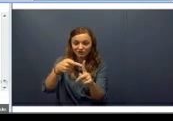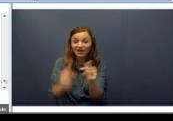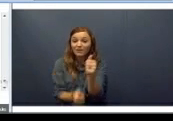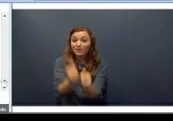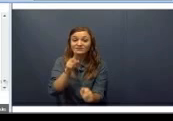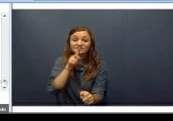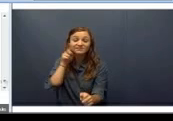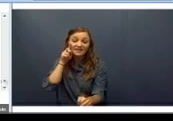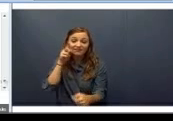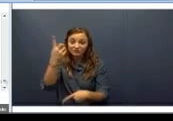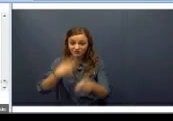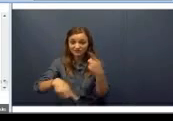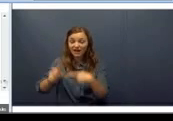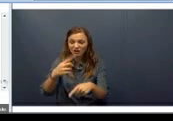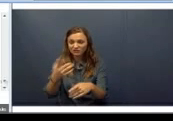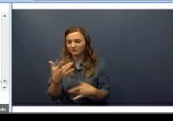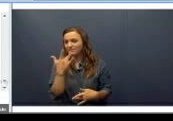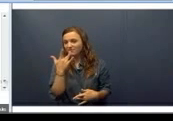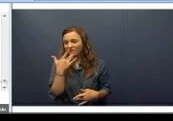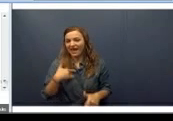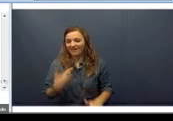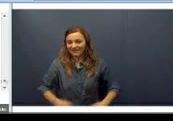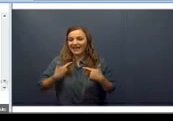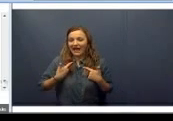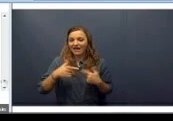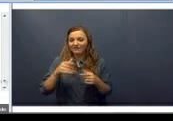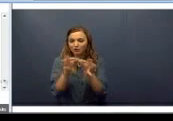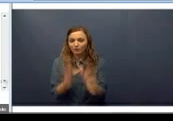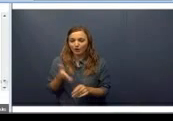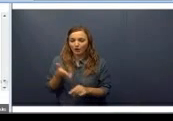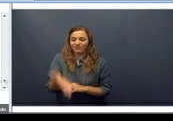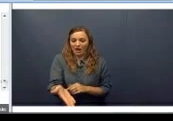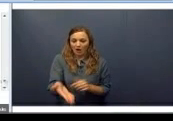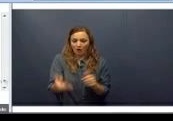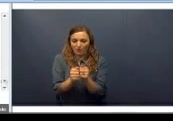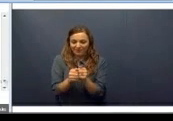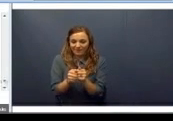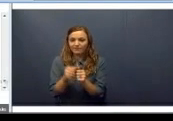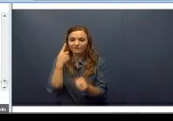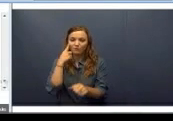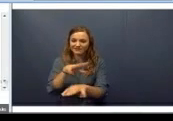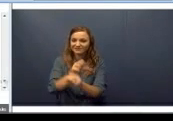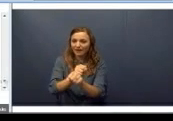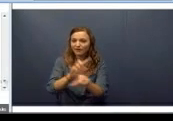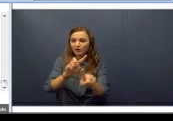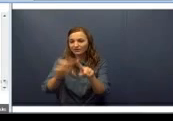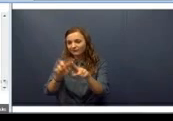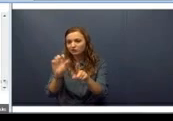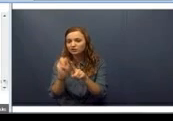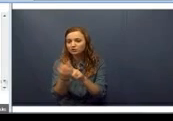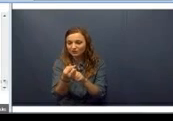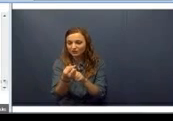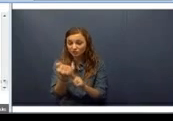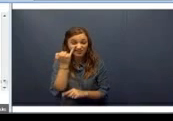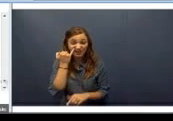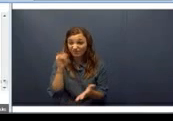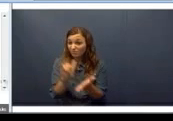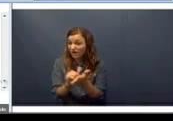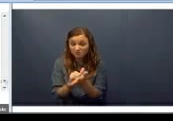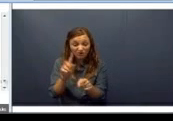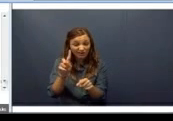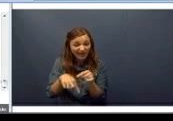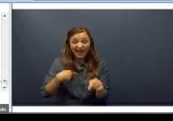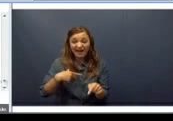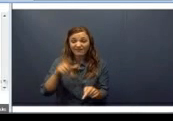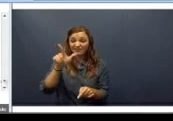into our center. And most deaf signers do prefer to have a live interpreter in their assignments or